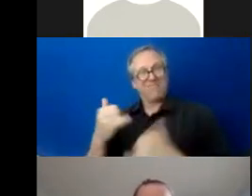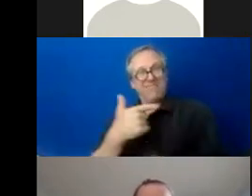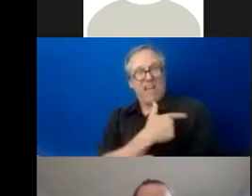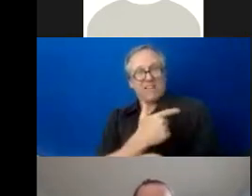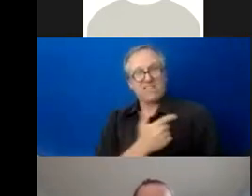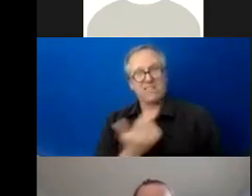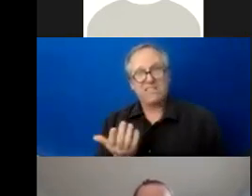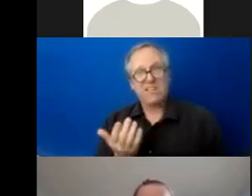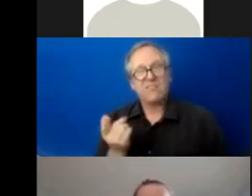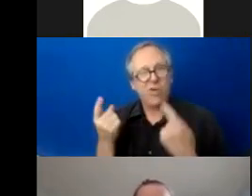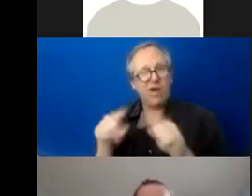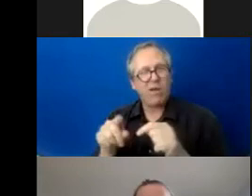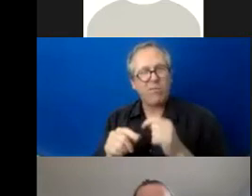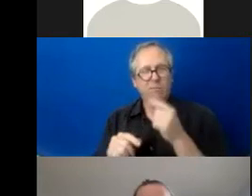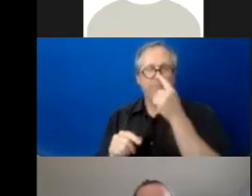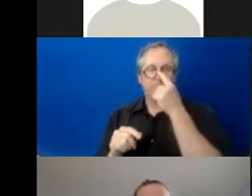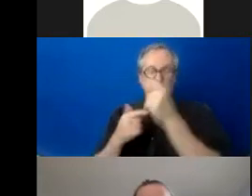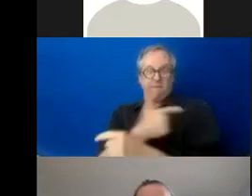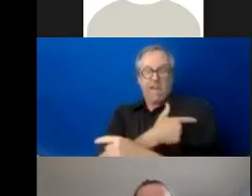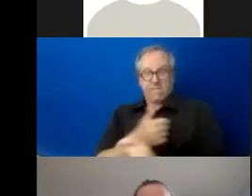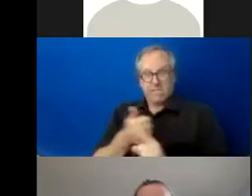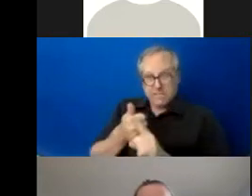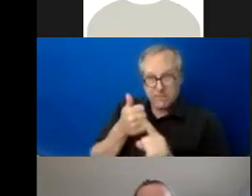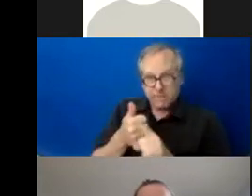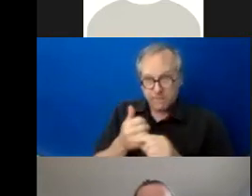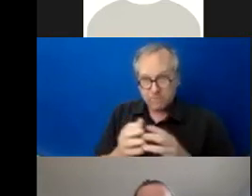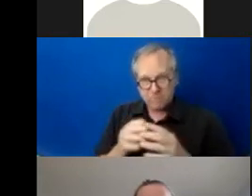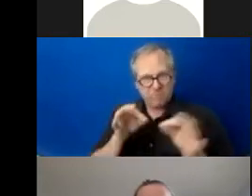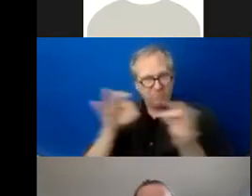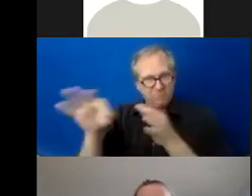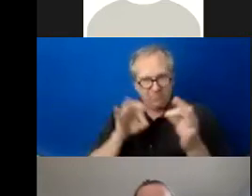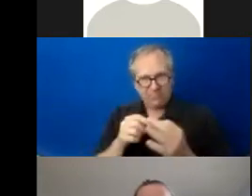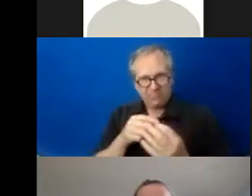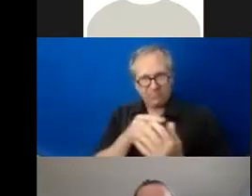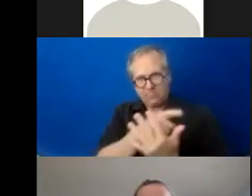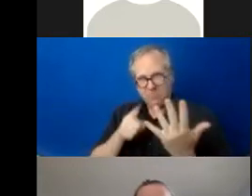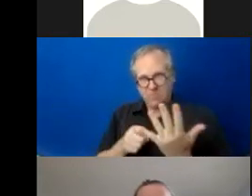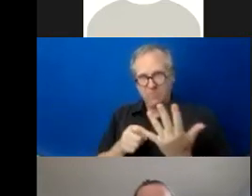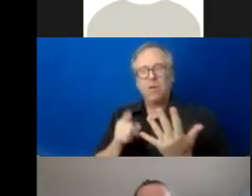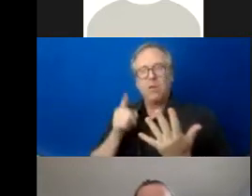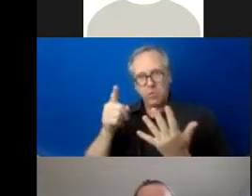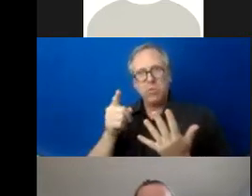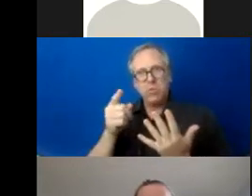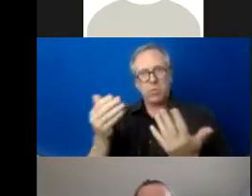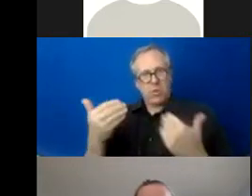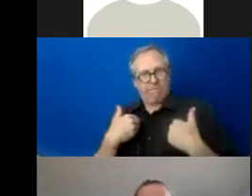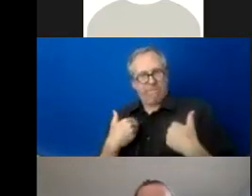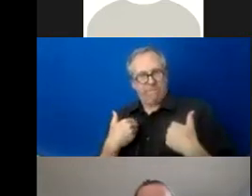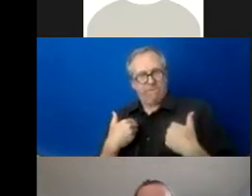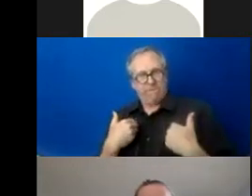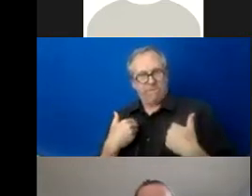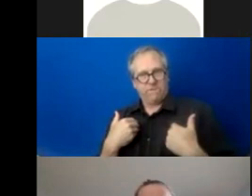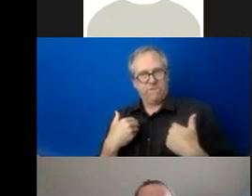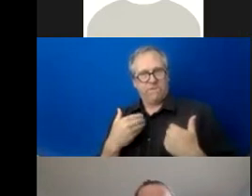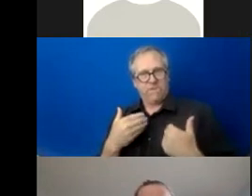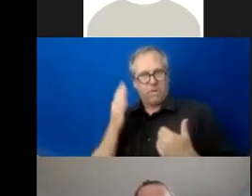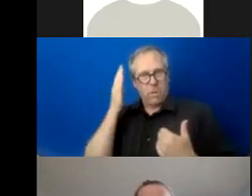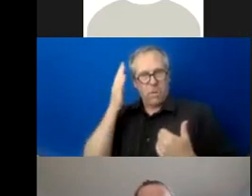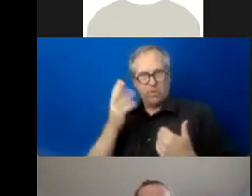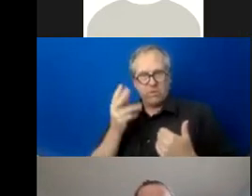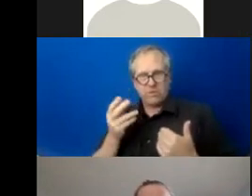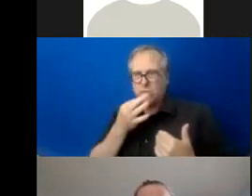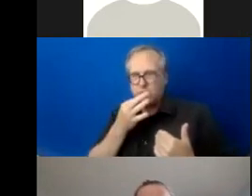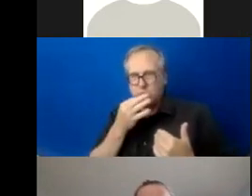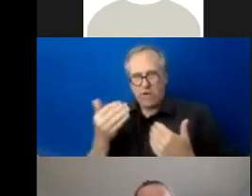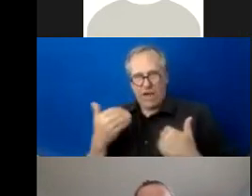about the vaccines that you all qualify for, are eligible for, or will be soon,